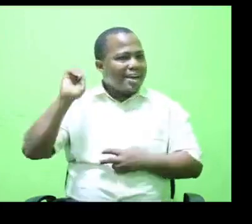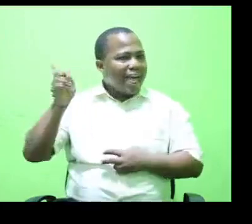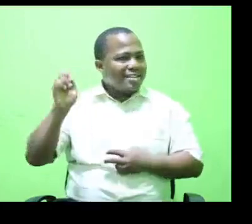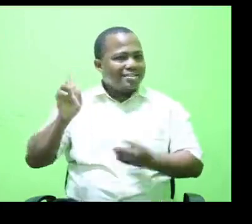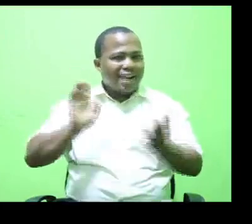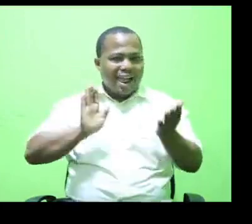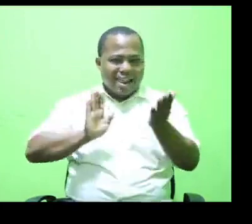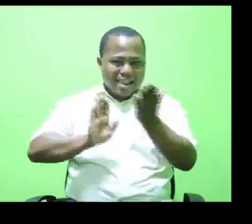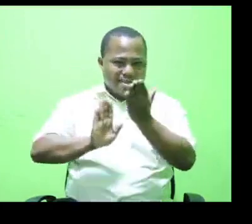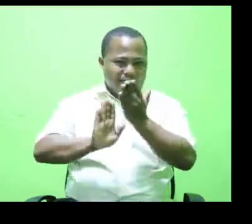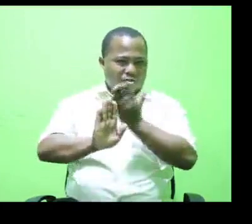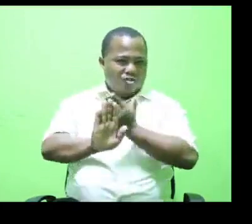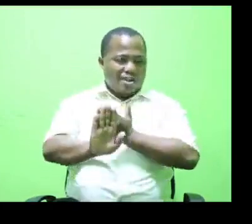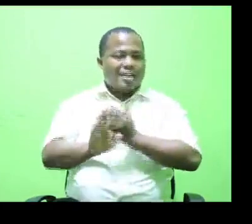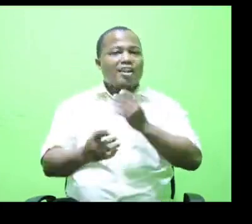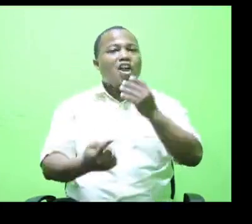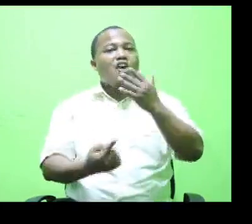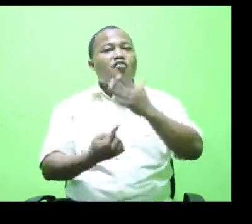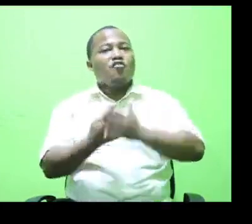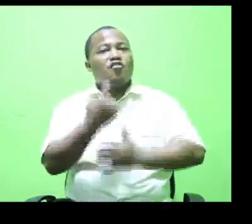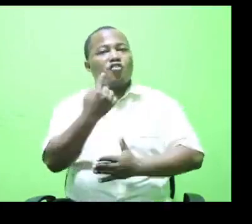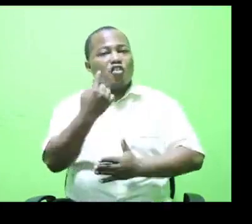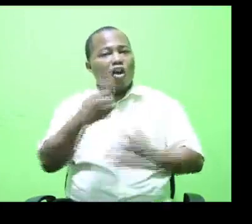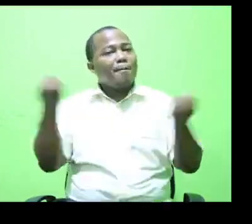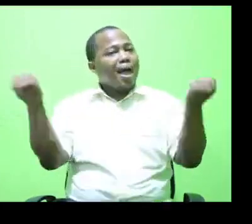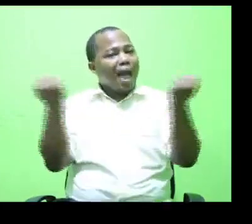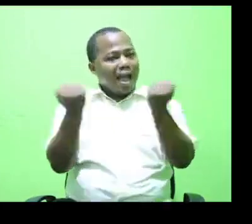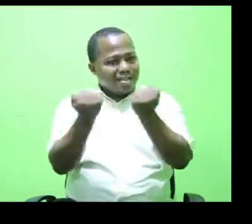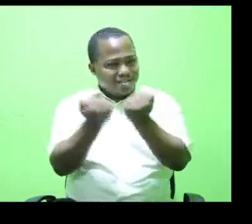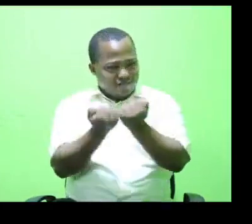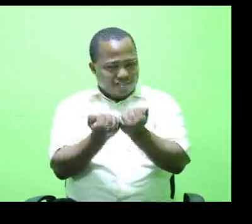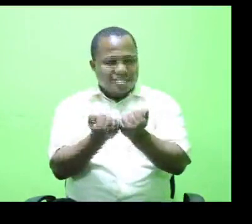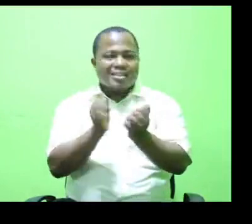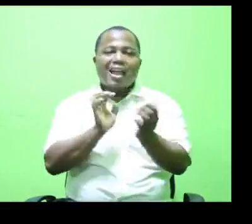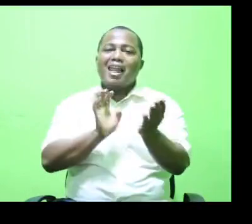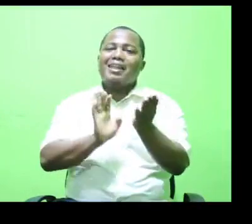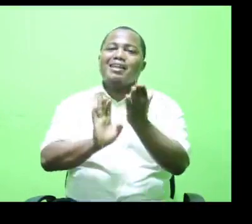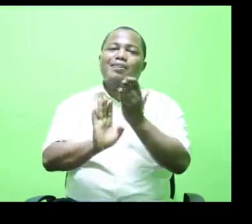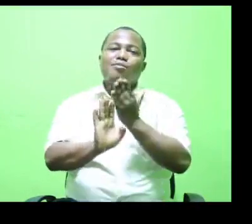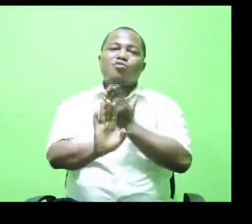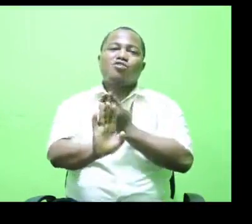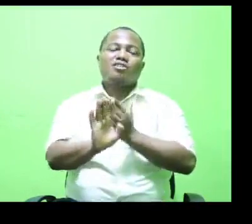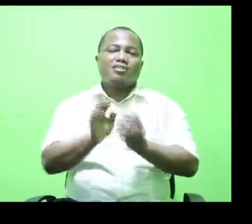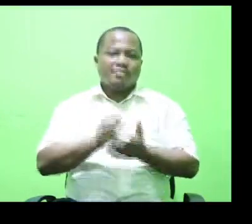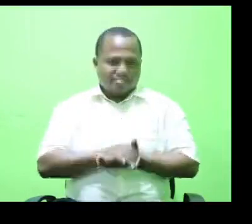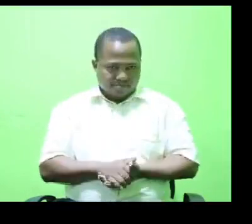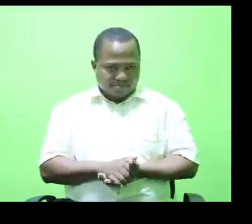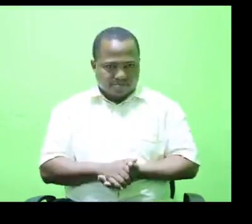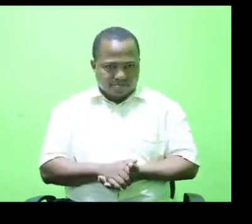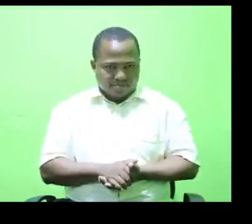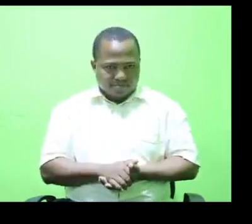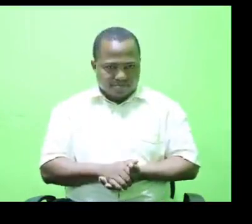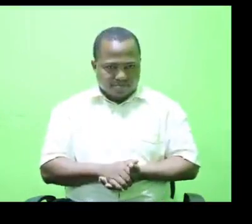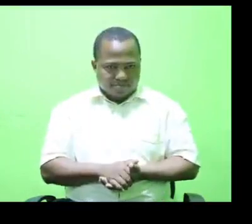Natural immunity from artificial immunity.